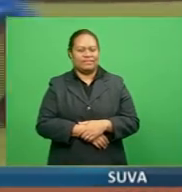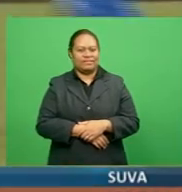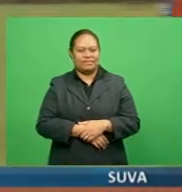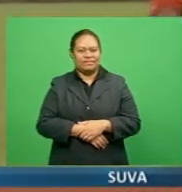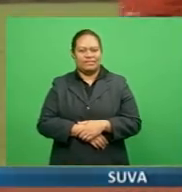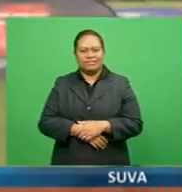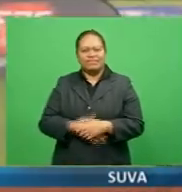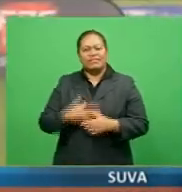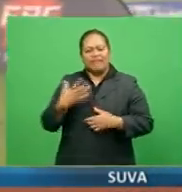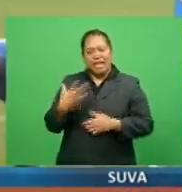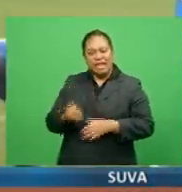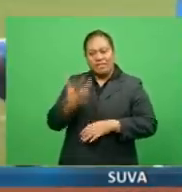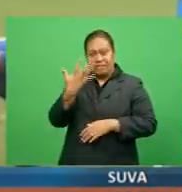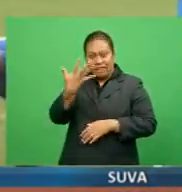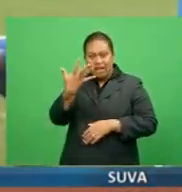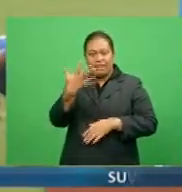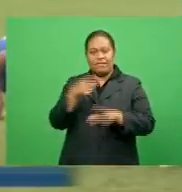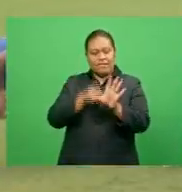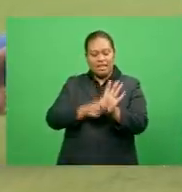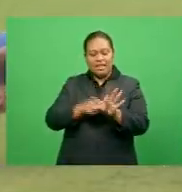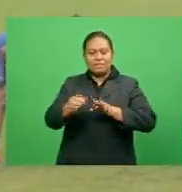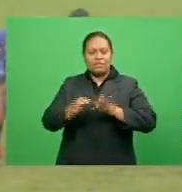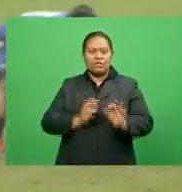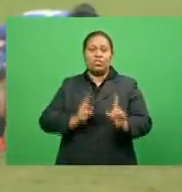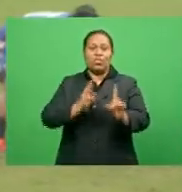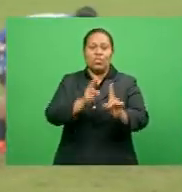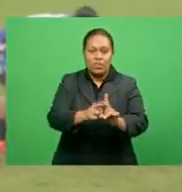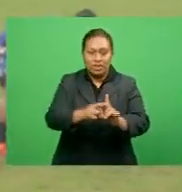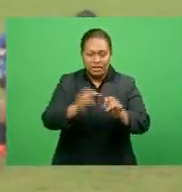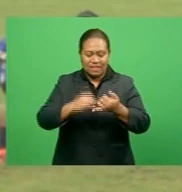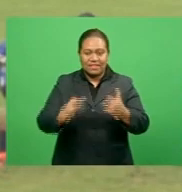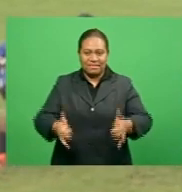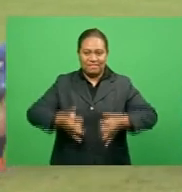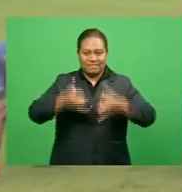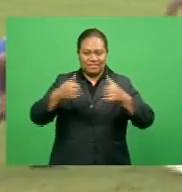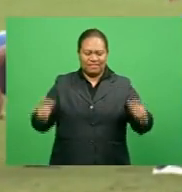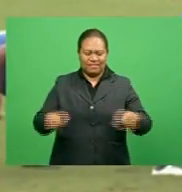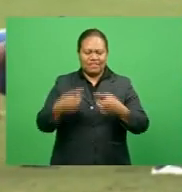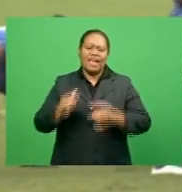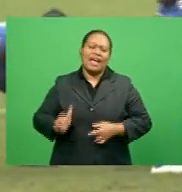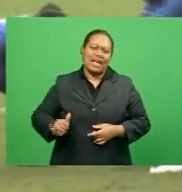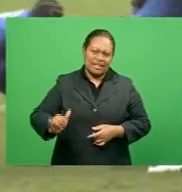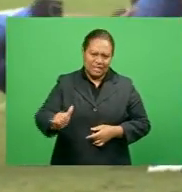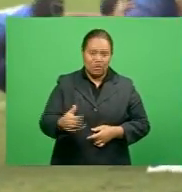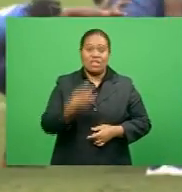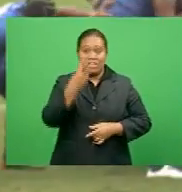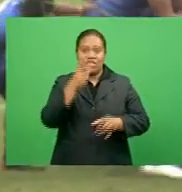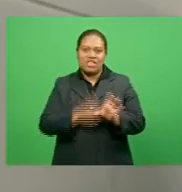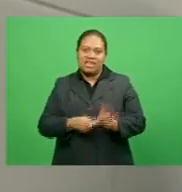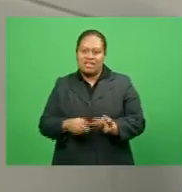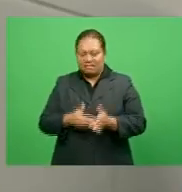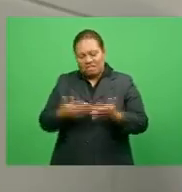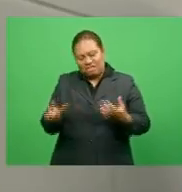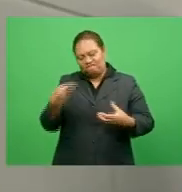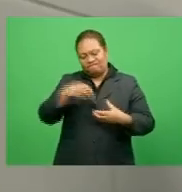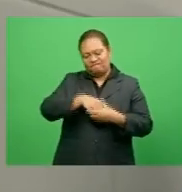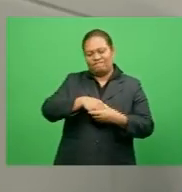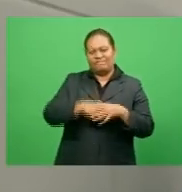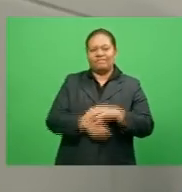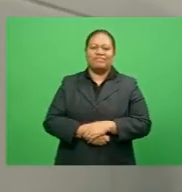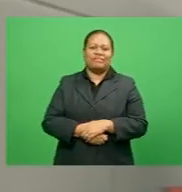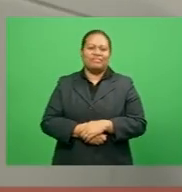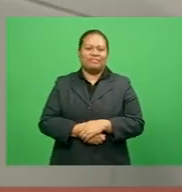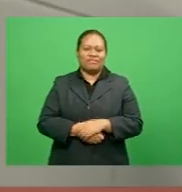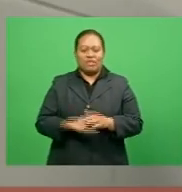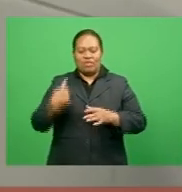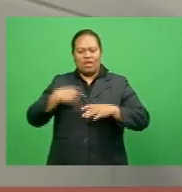Having set a 5-year plan to reach the Skipper Cup competition, YASAWA made it within 3 years. And, so it's been a